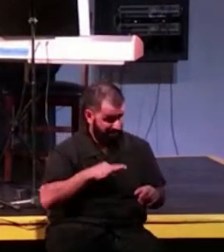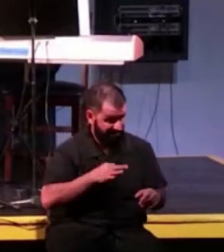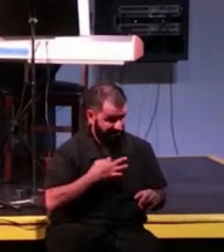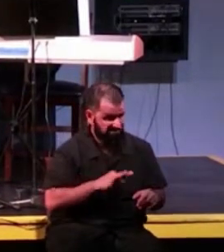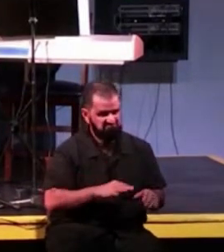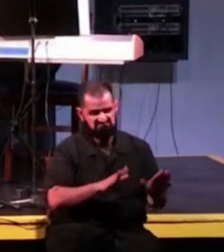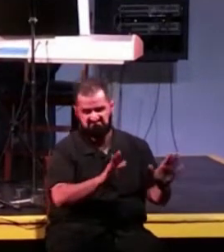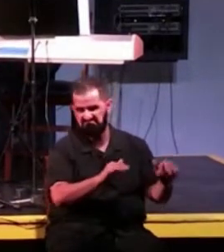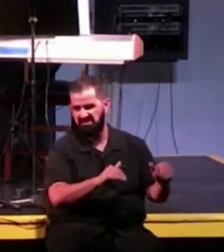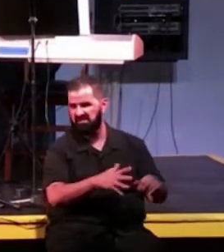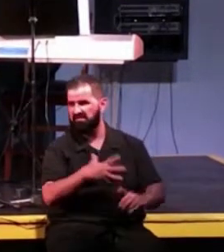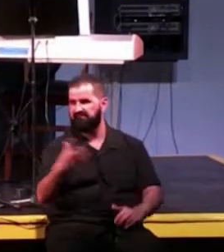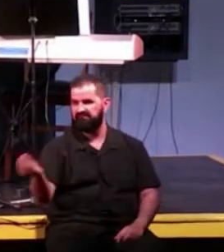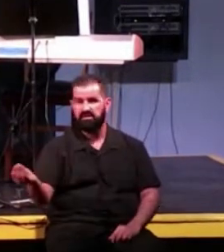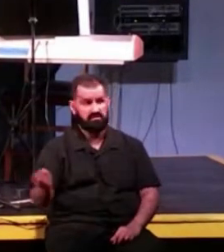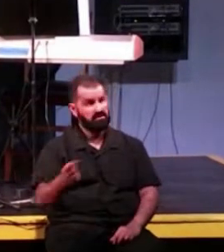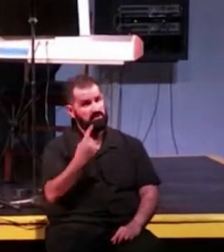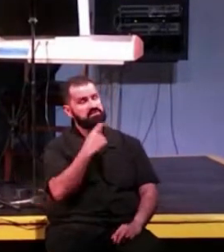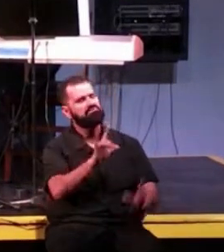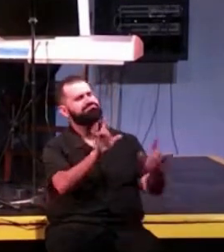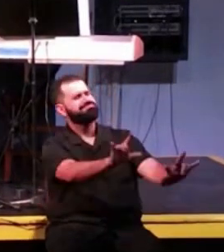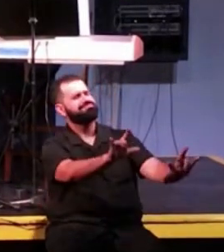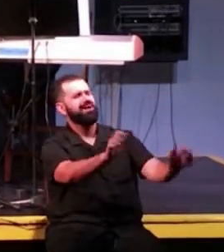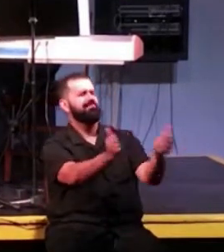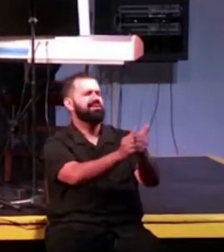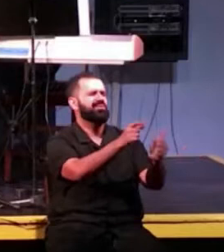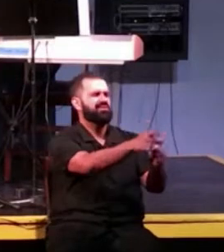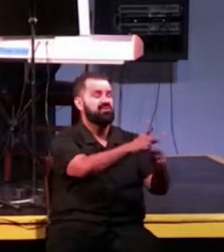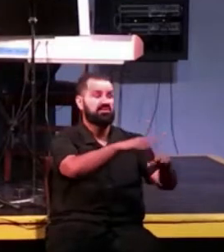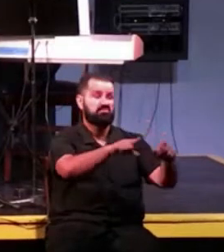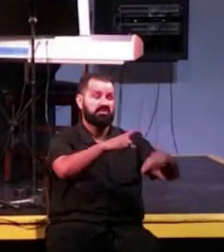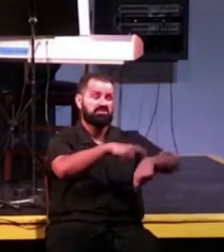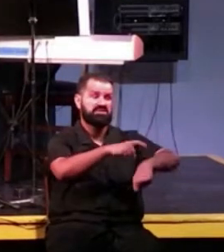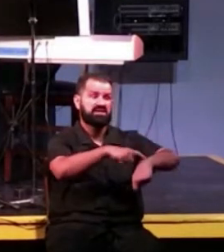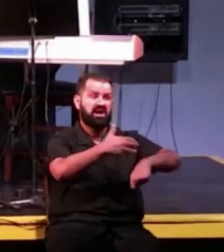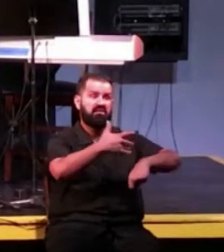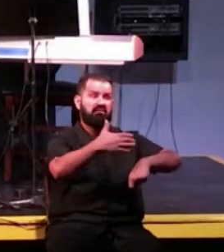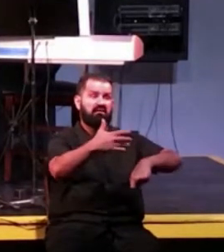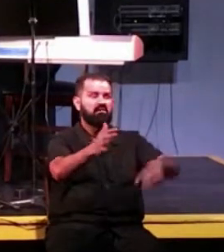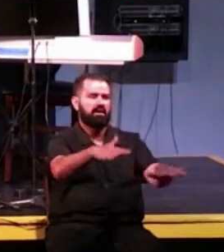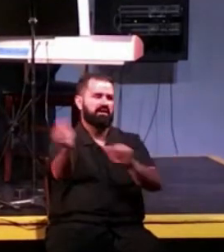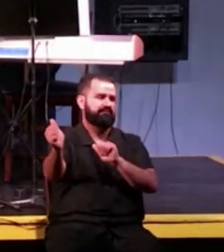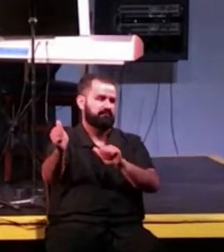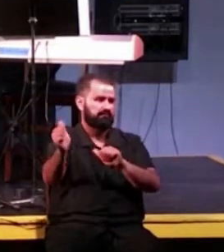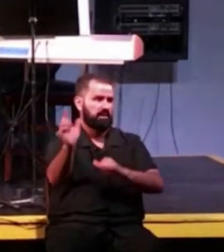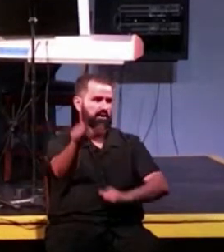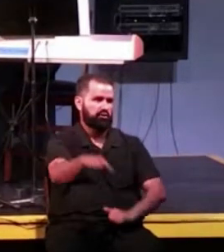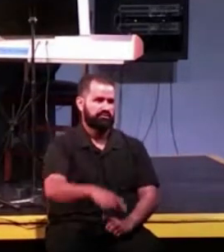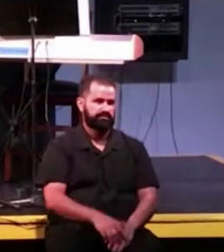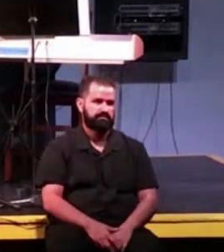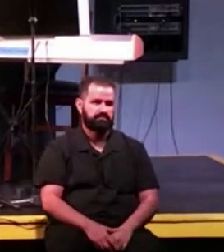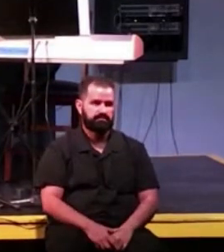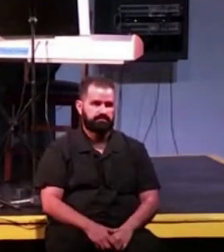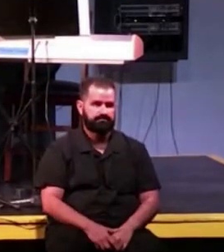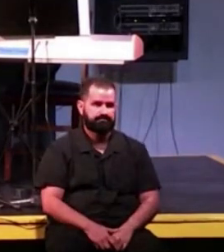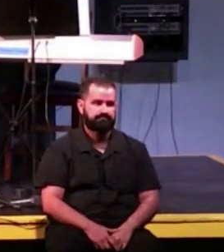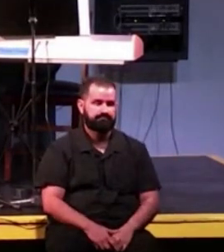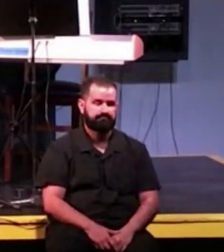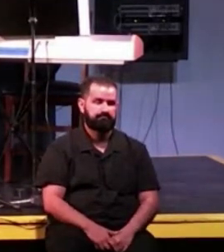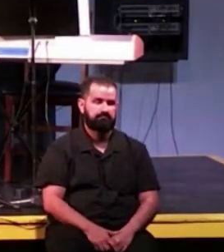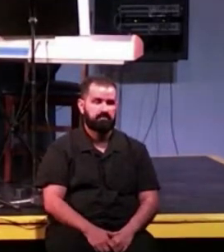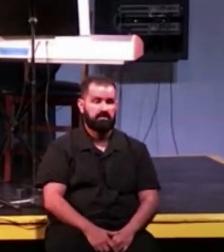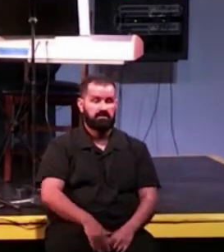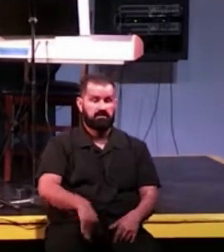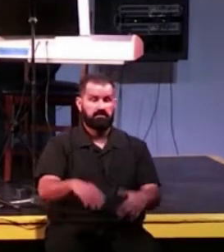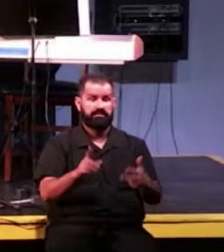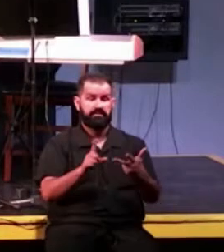for a while and they'll tell you, I'll be with you, but it's only a matter of time till they're gone. And